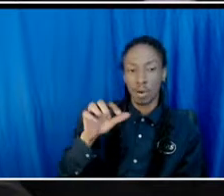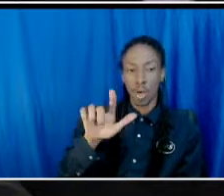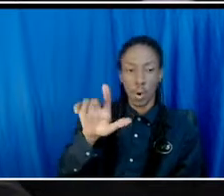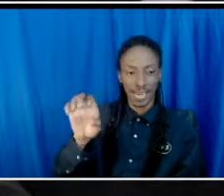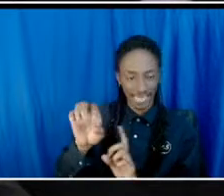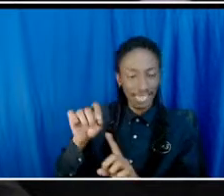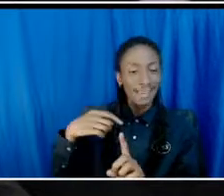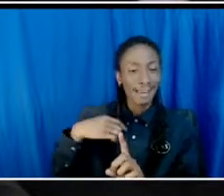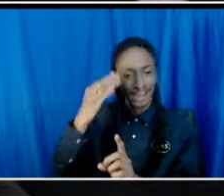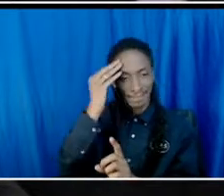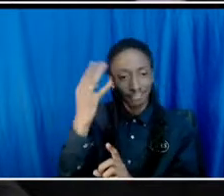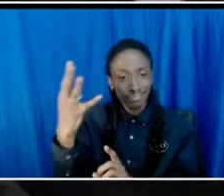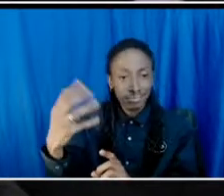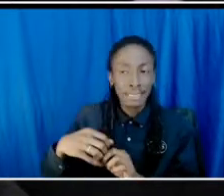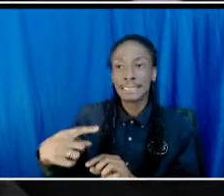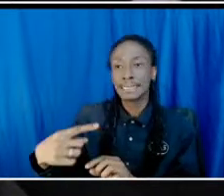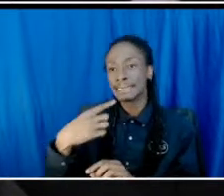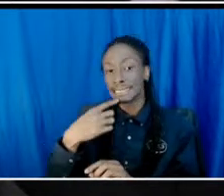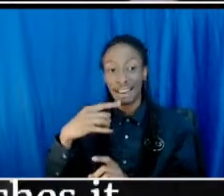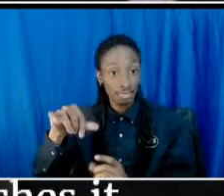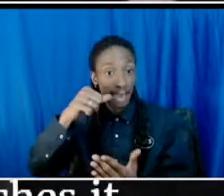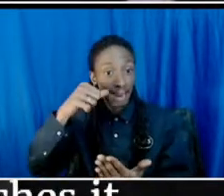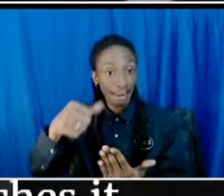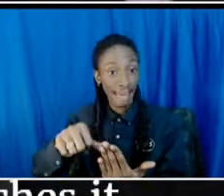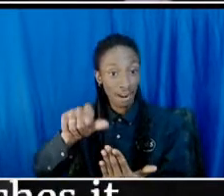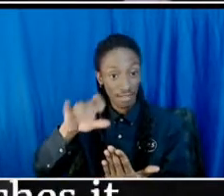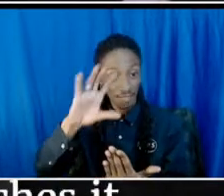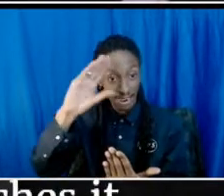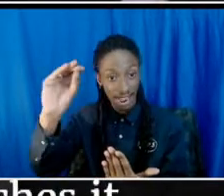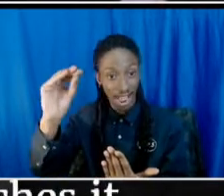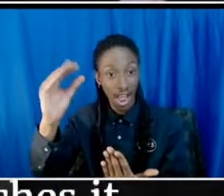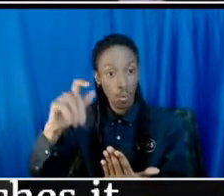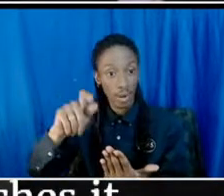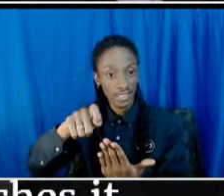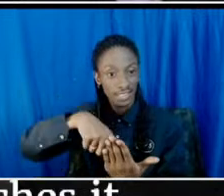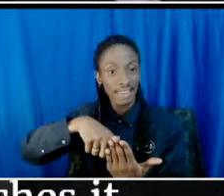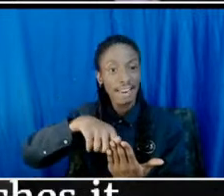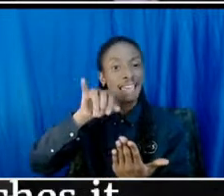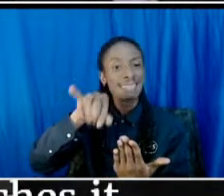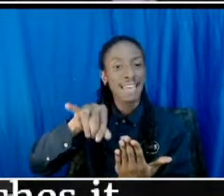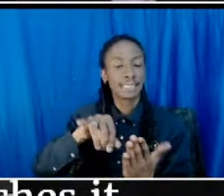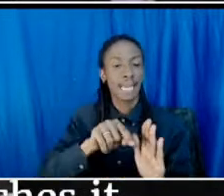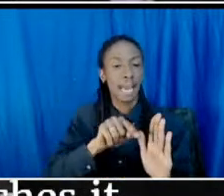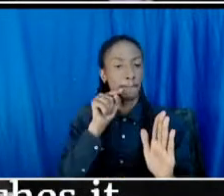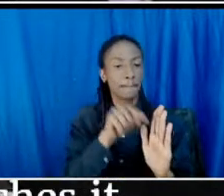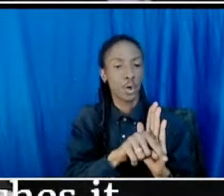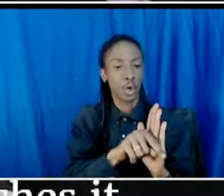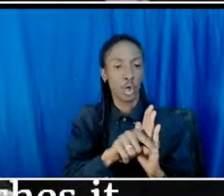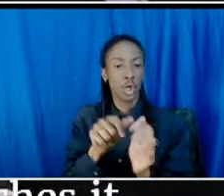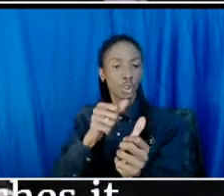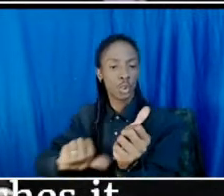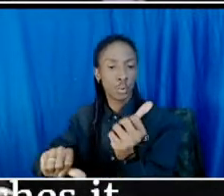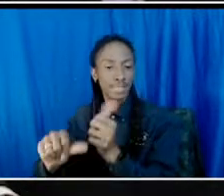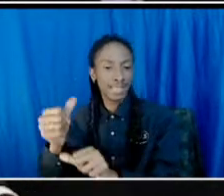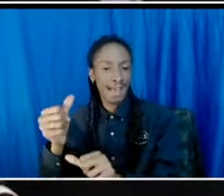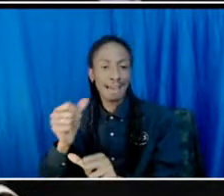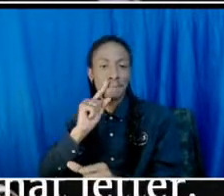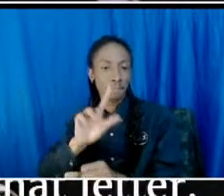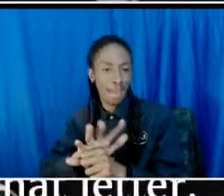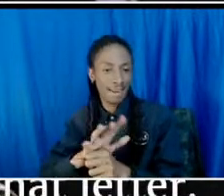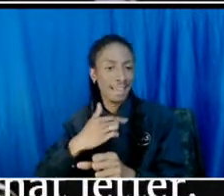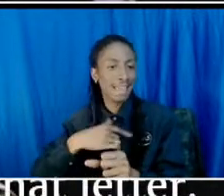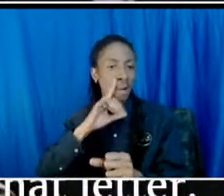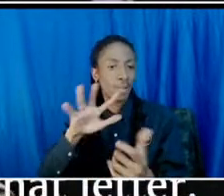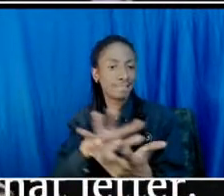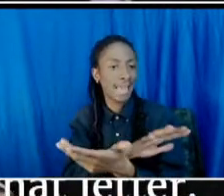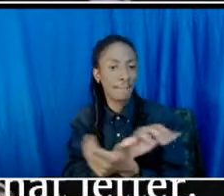saying, that letter that this guy wants to send, that letter is a murder-suicide pact. It's going to damage everyone who touches it. And